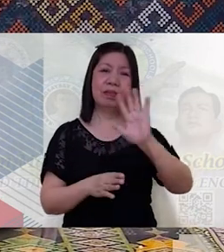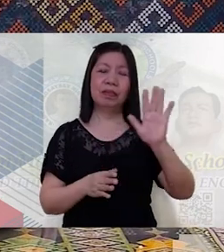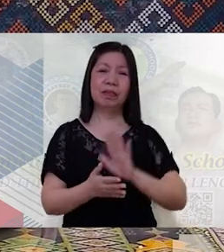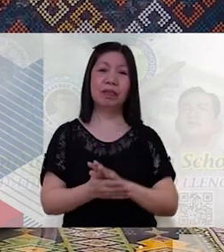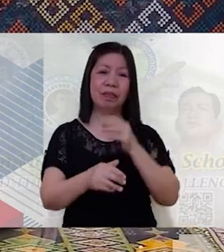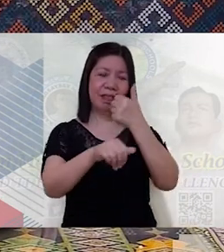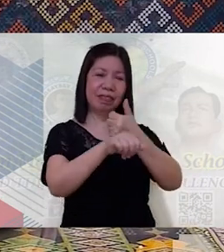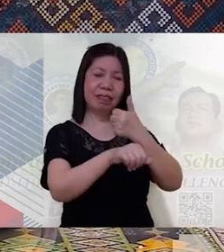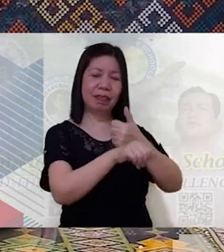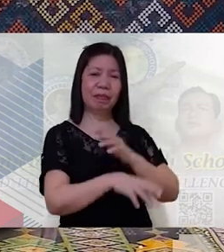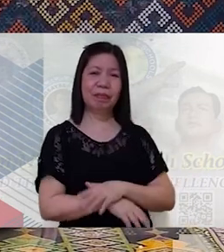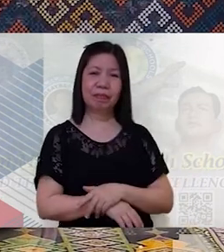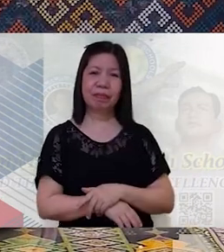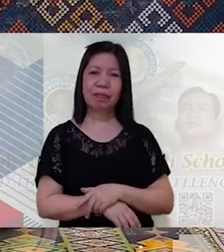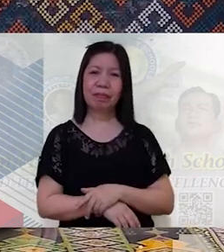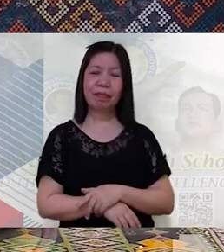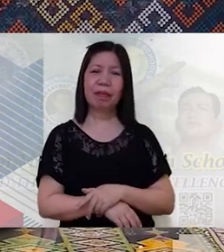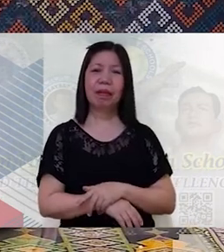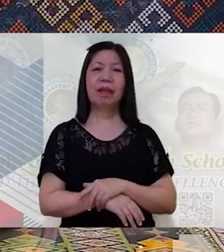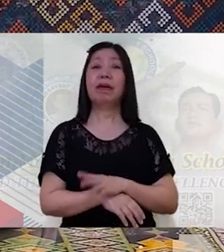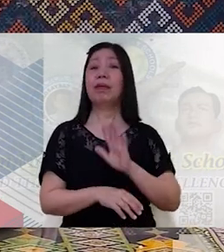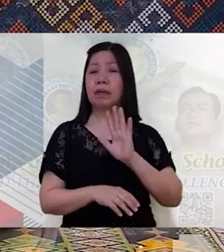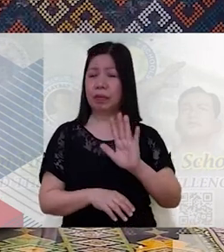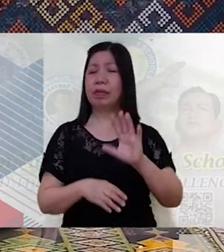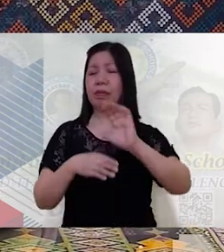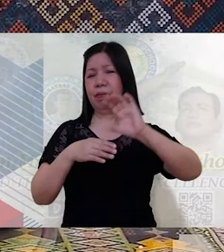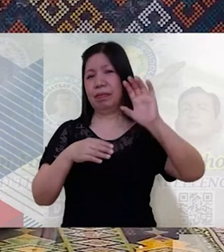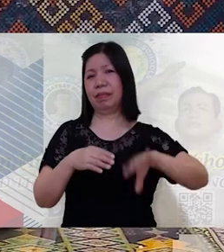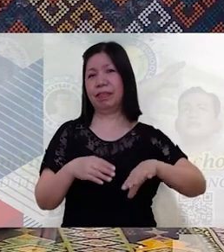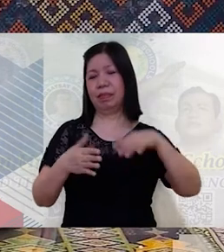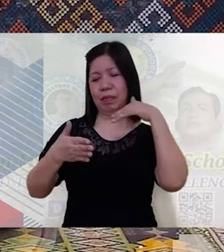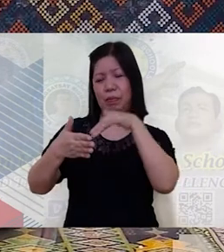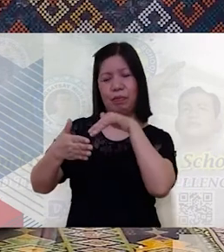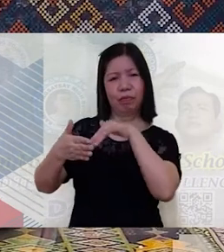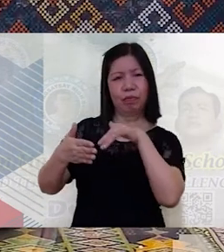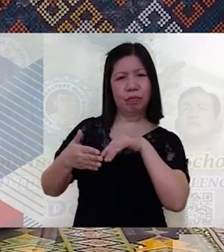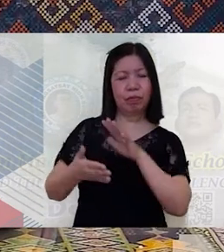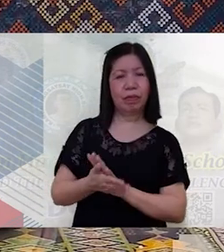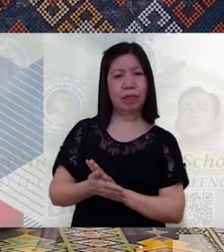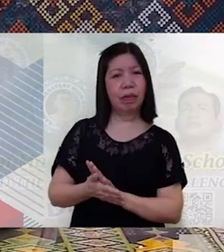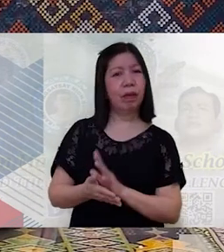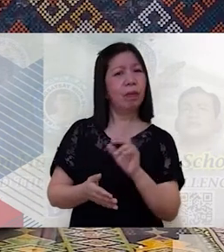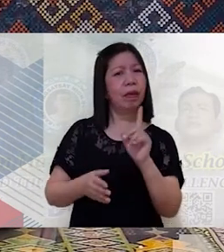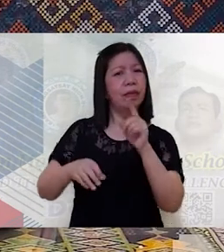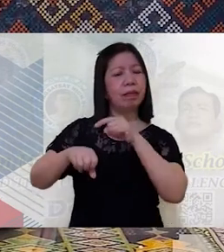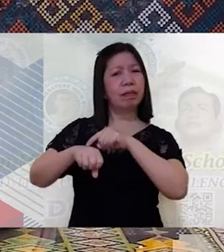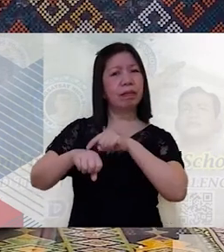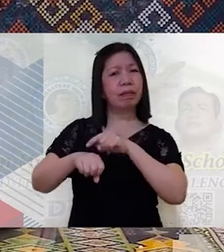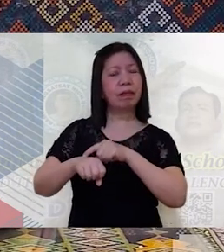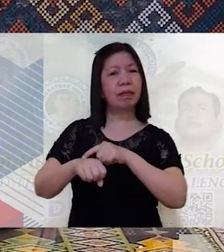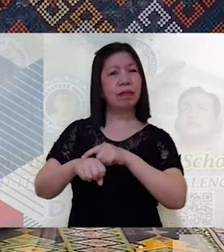your assignments. You are completing your studies at a time